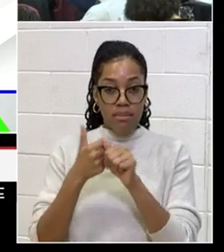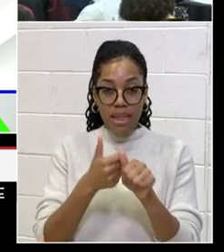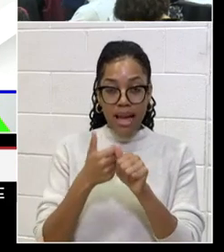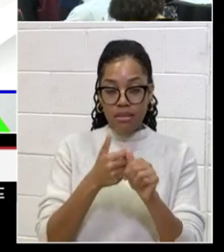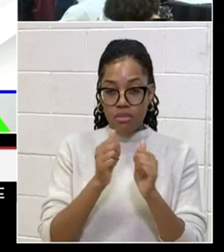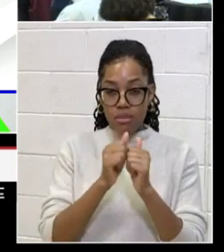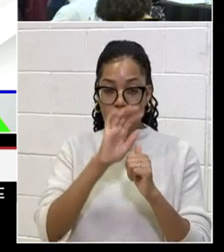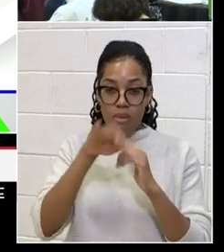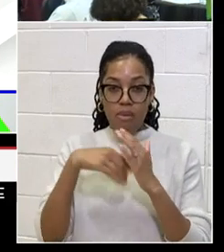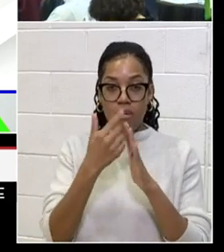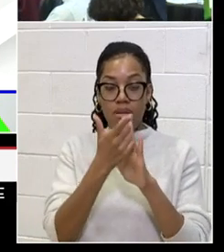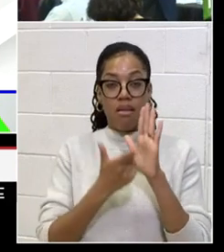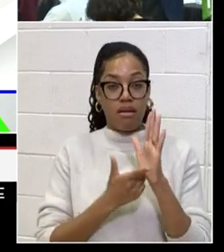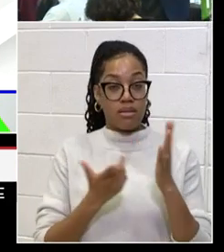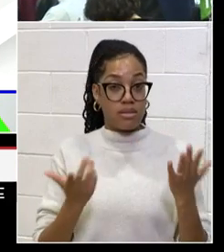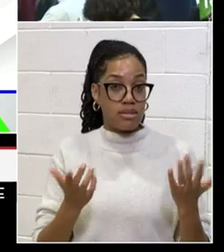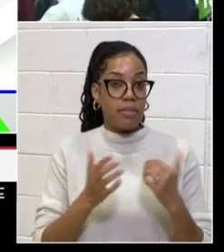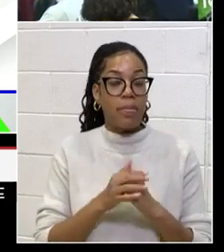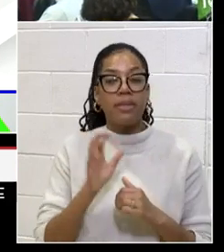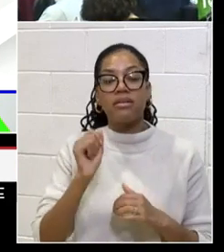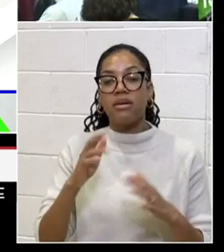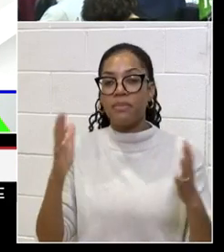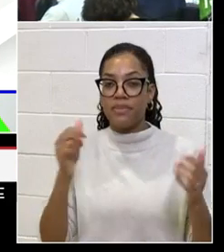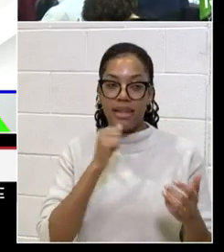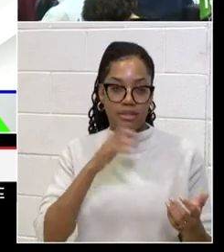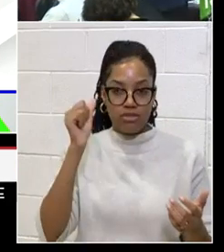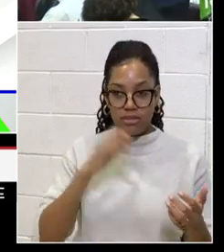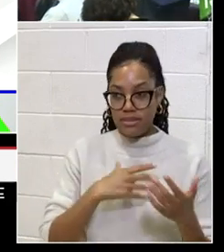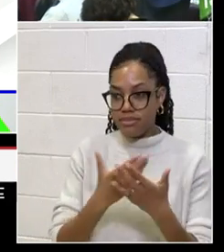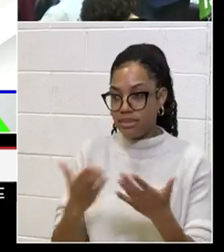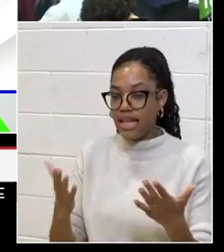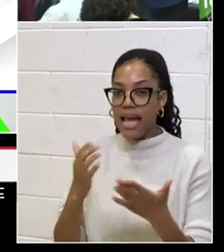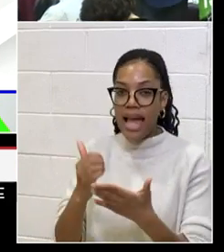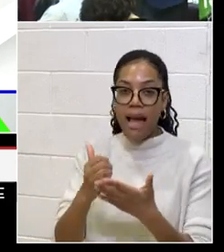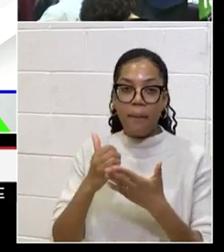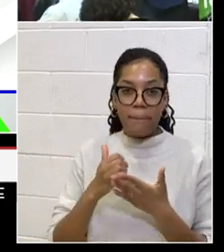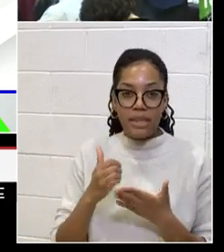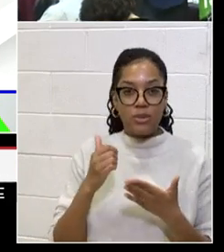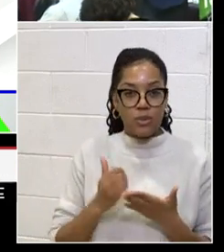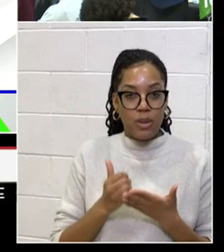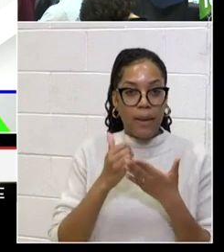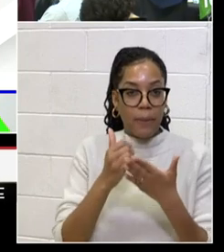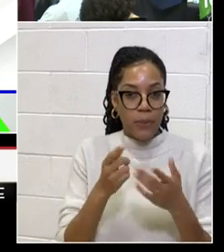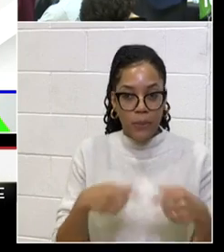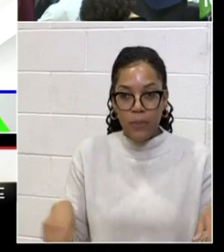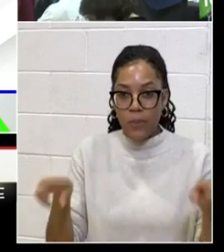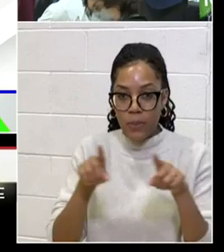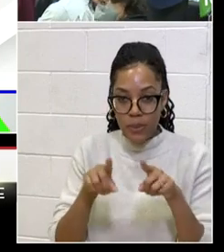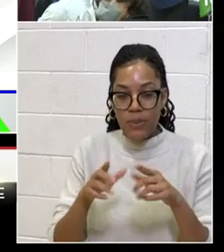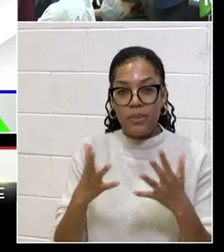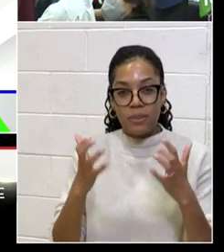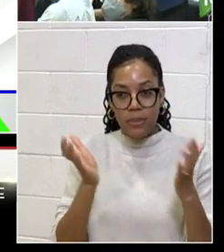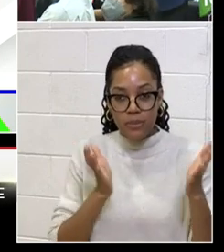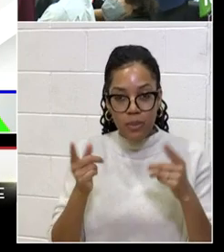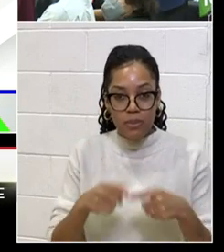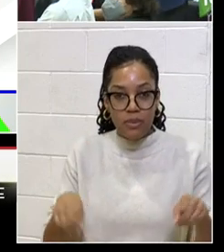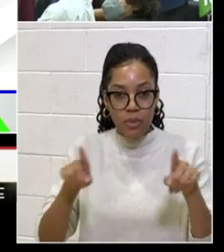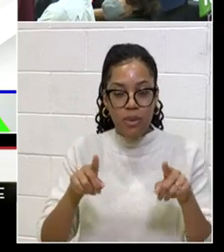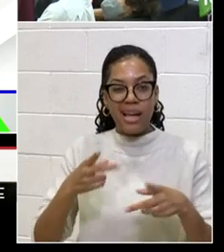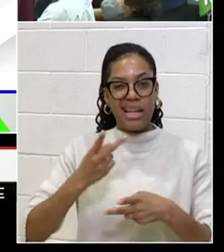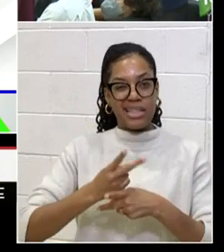applicable laws for our residents. So, ladies and gentlemen, help me to serve you. Maintain our